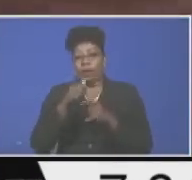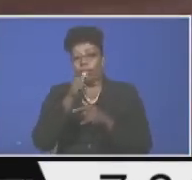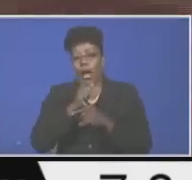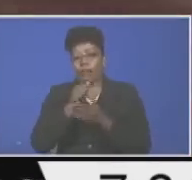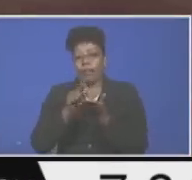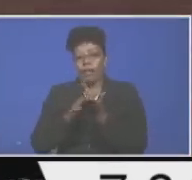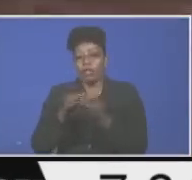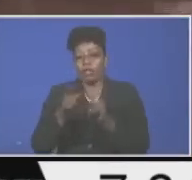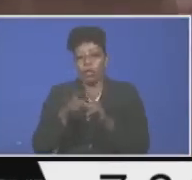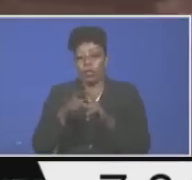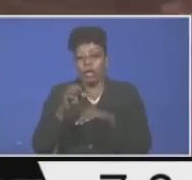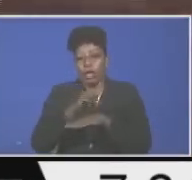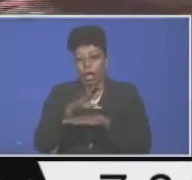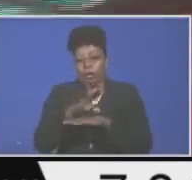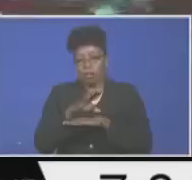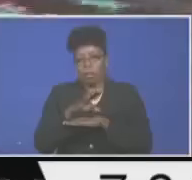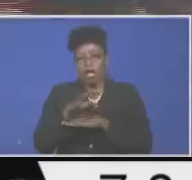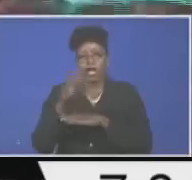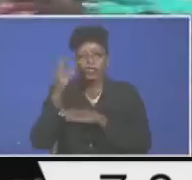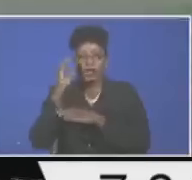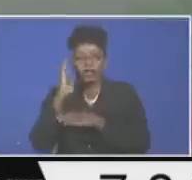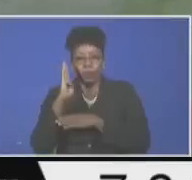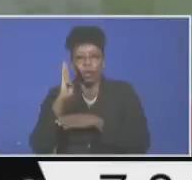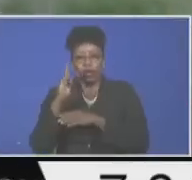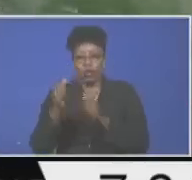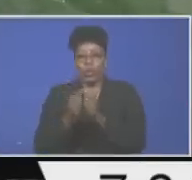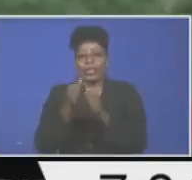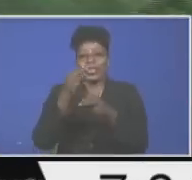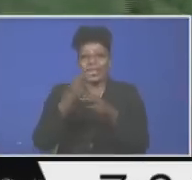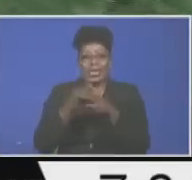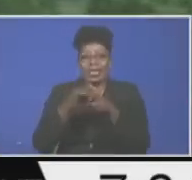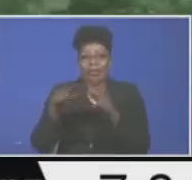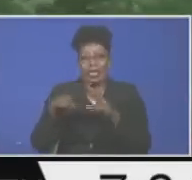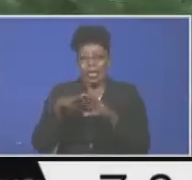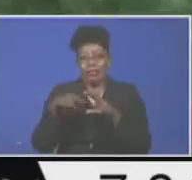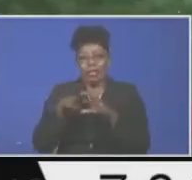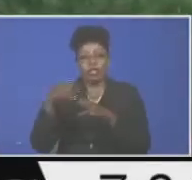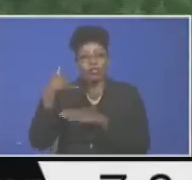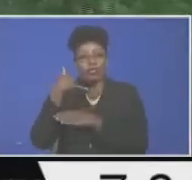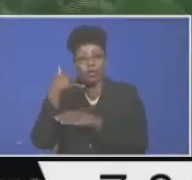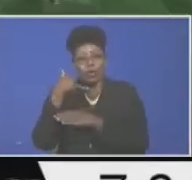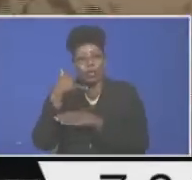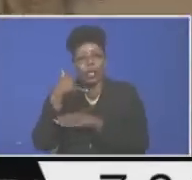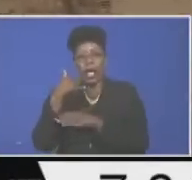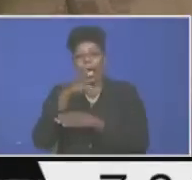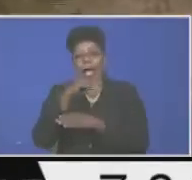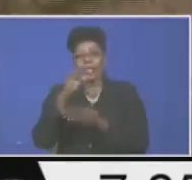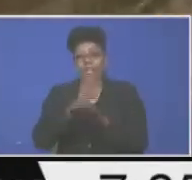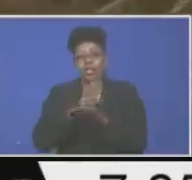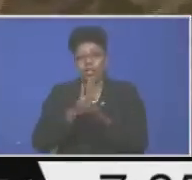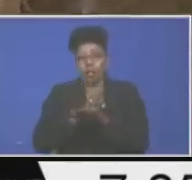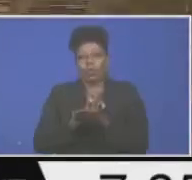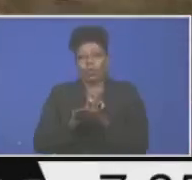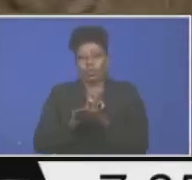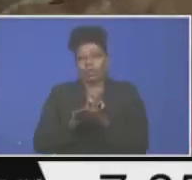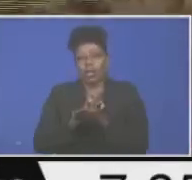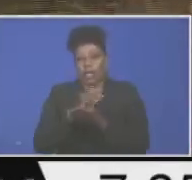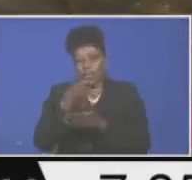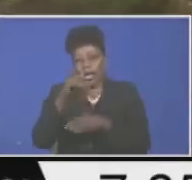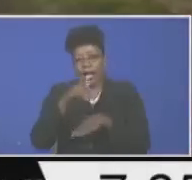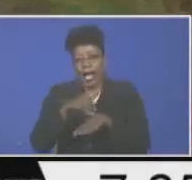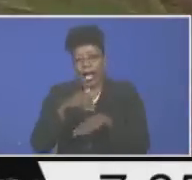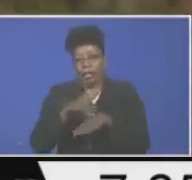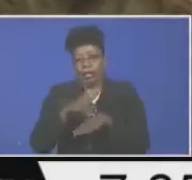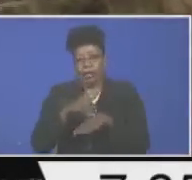the Bahamas Consul via Facebook with their names, emails, telephone contacts, and schools they're attending. Officials at the consulate in